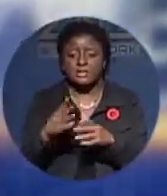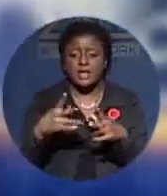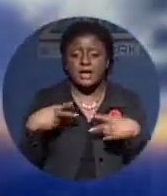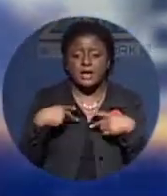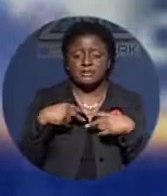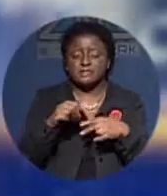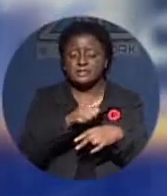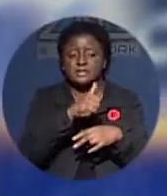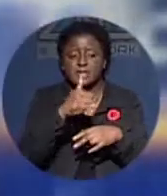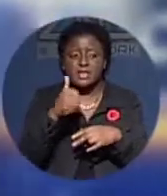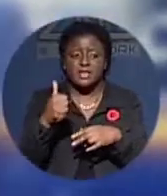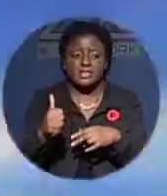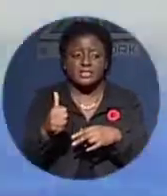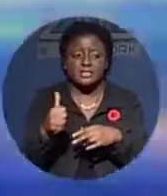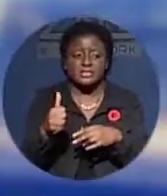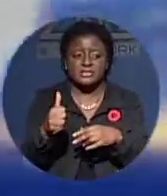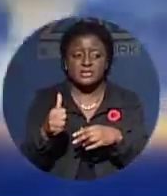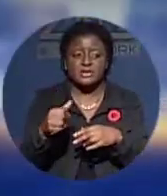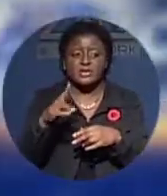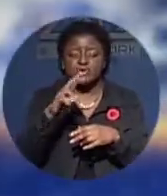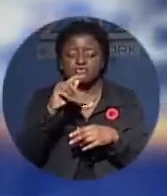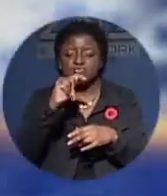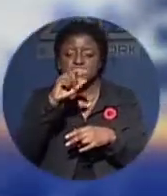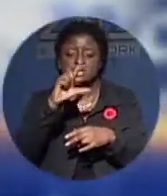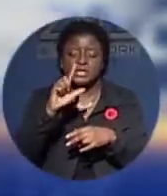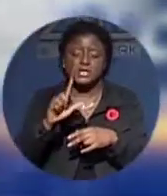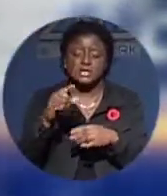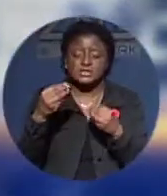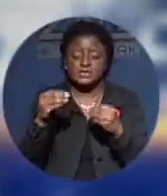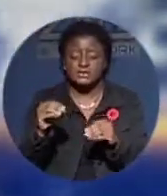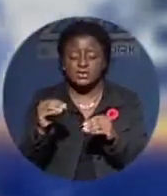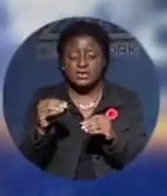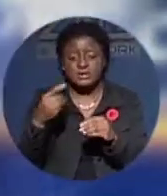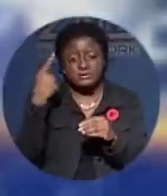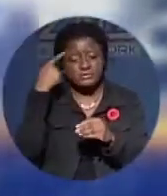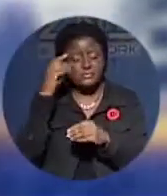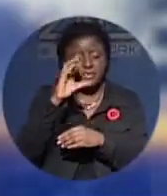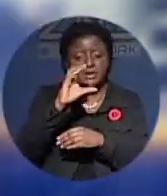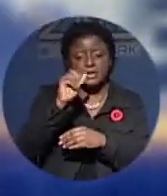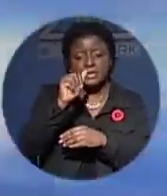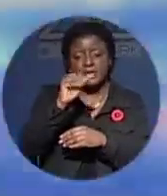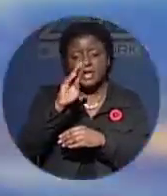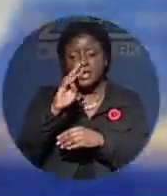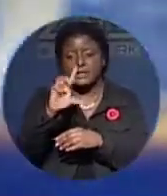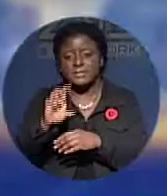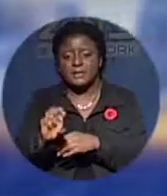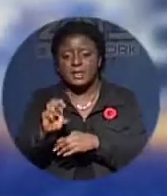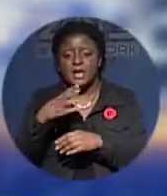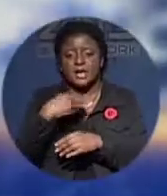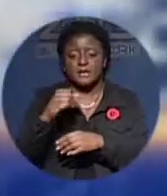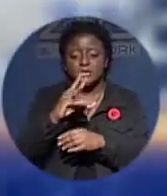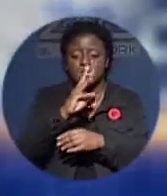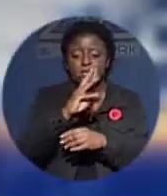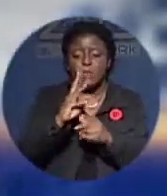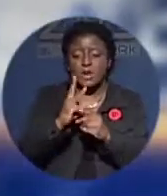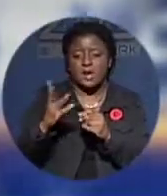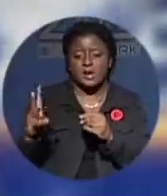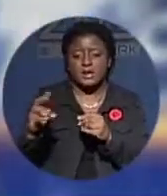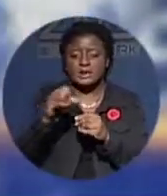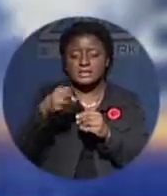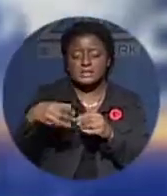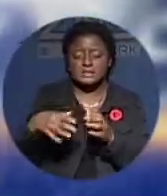Caribbean. BTC officials promise the $500,000 project will mirror any United States cell phone provider store with